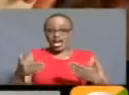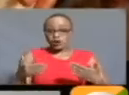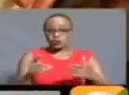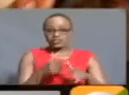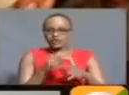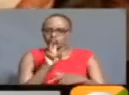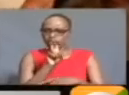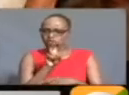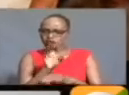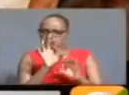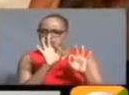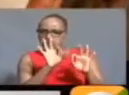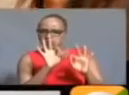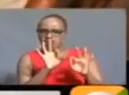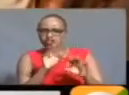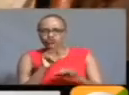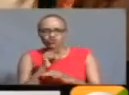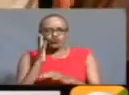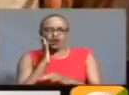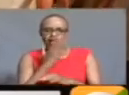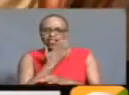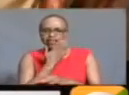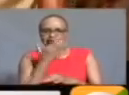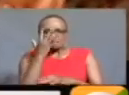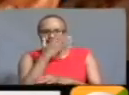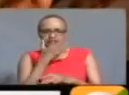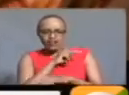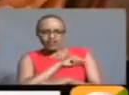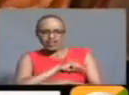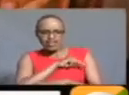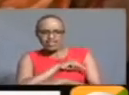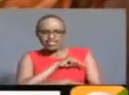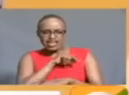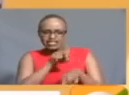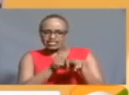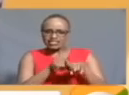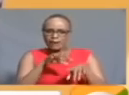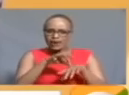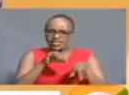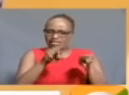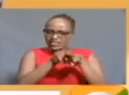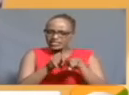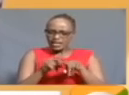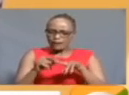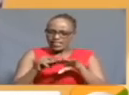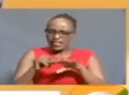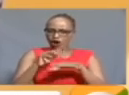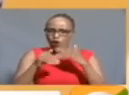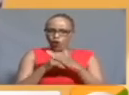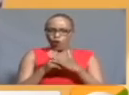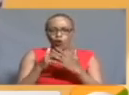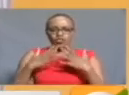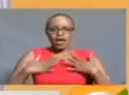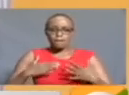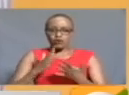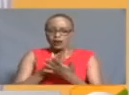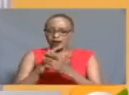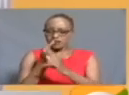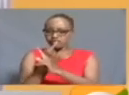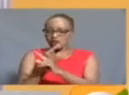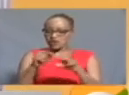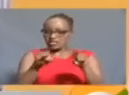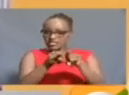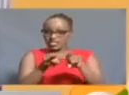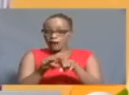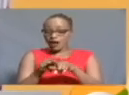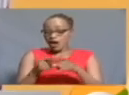look so nice? Yours looks very natural. How is your scalp the same color as the other body part?